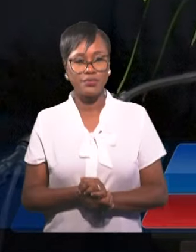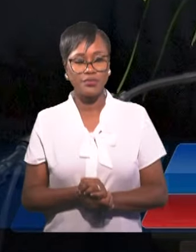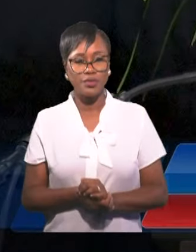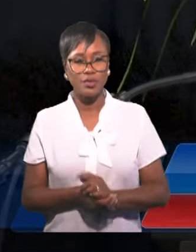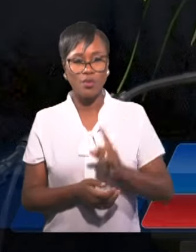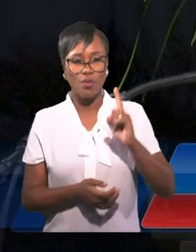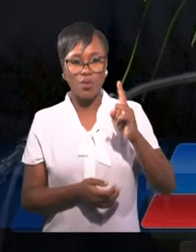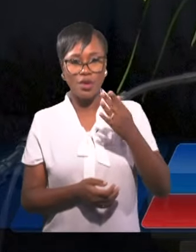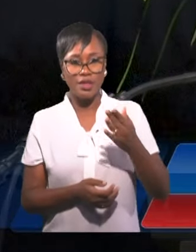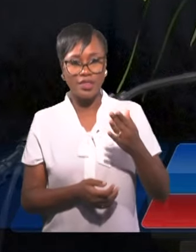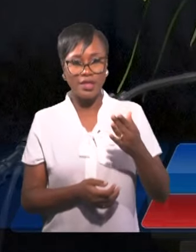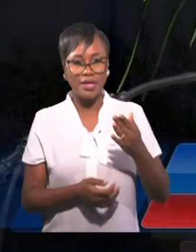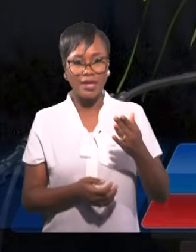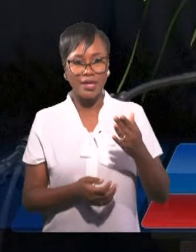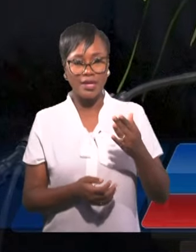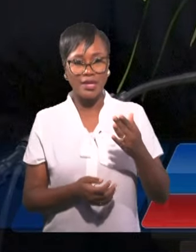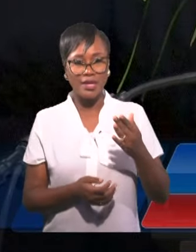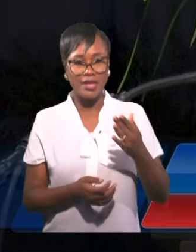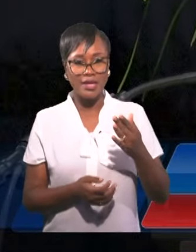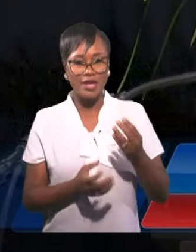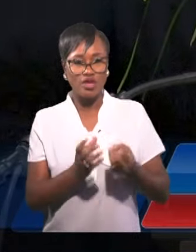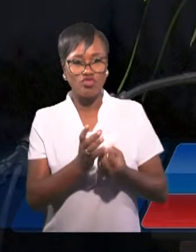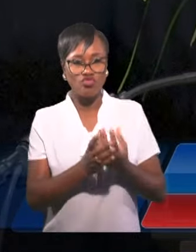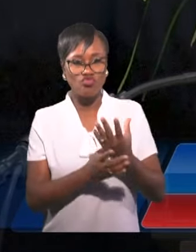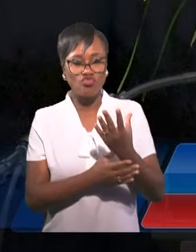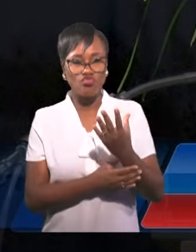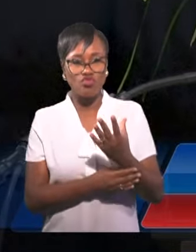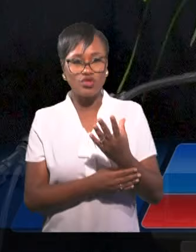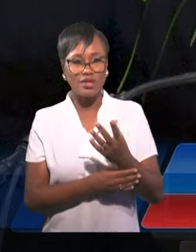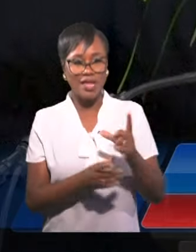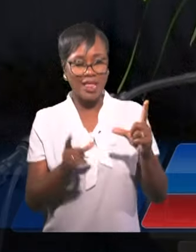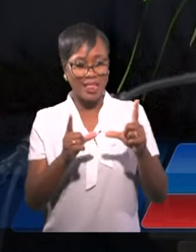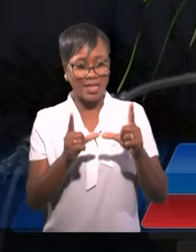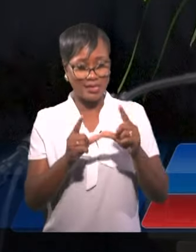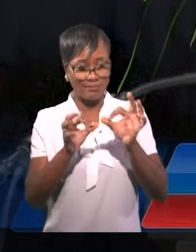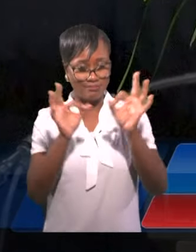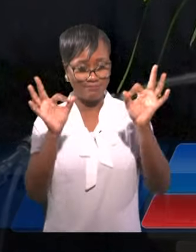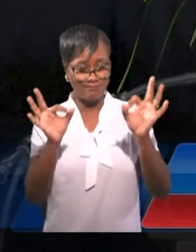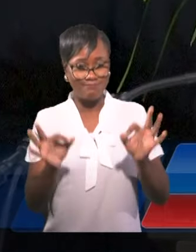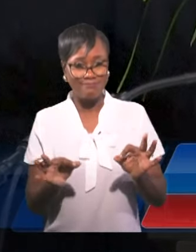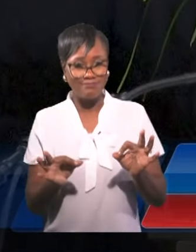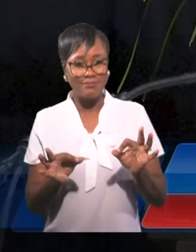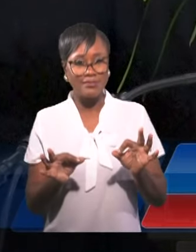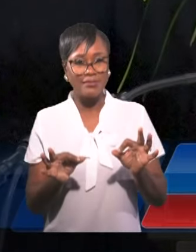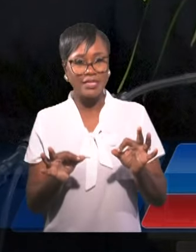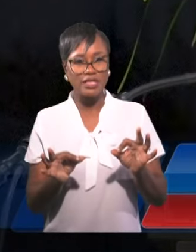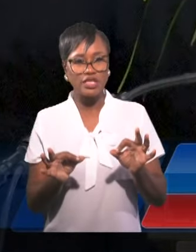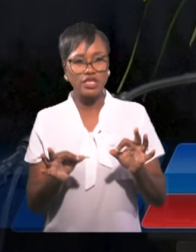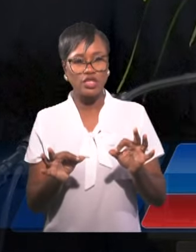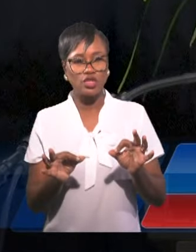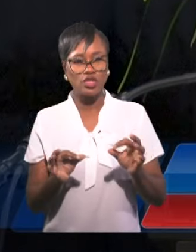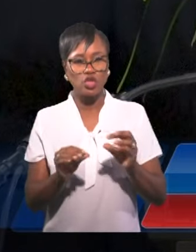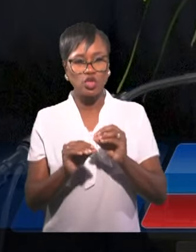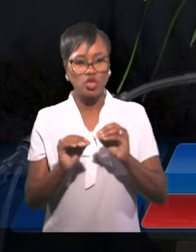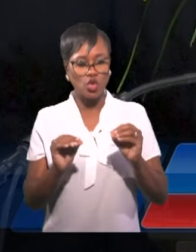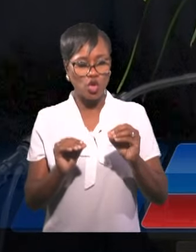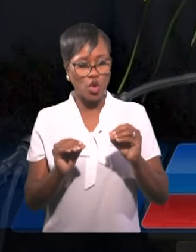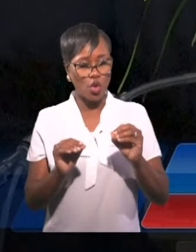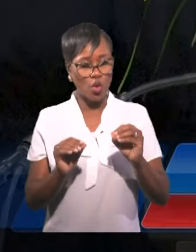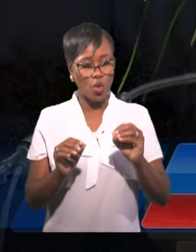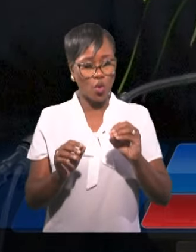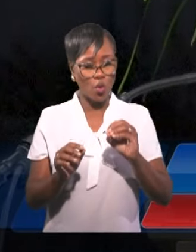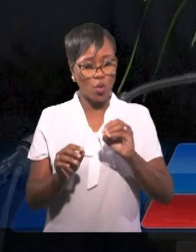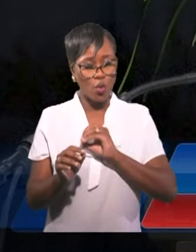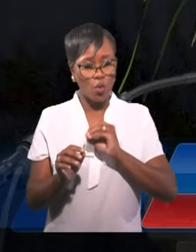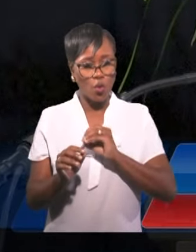we're looking at, particularly in growth, is licensed manufacturing, whereby non-owned breweries